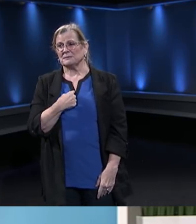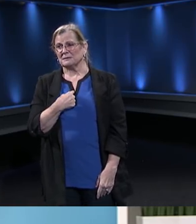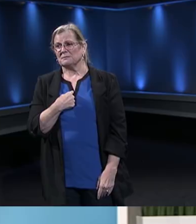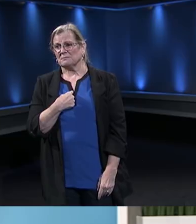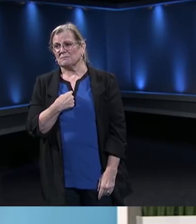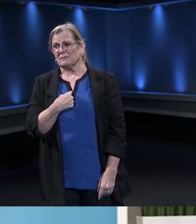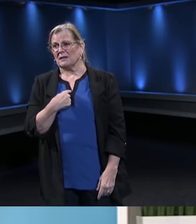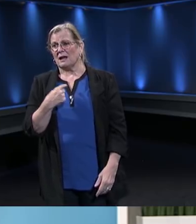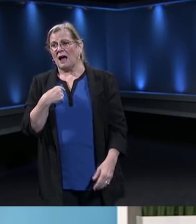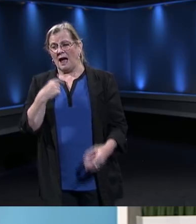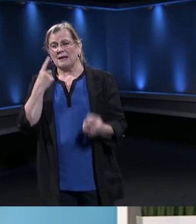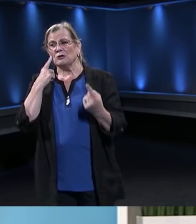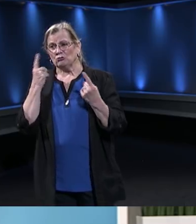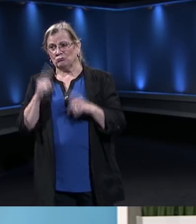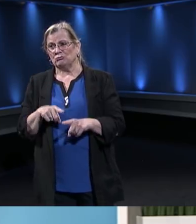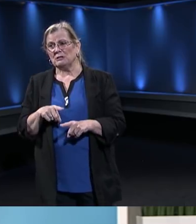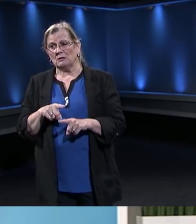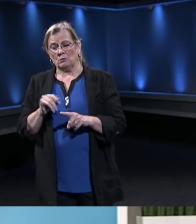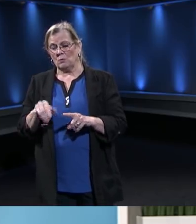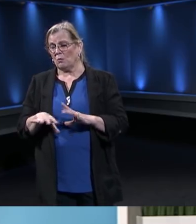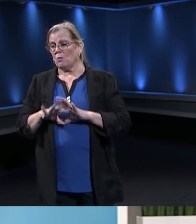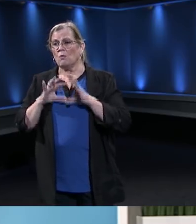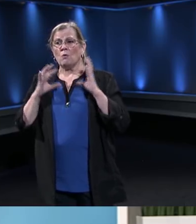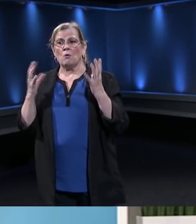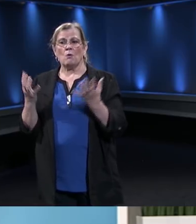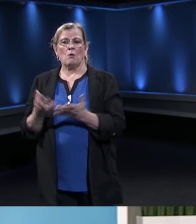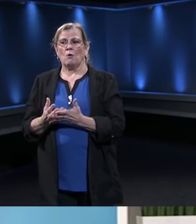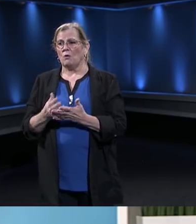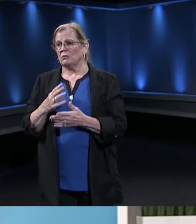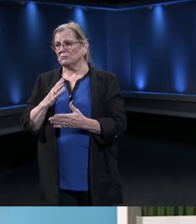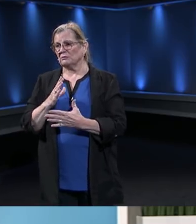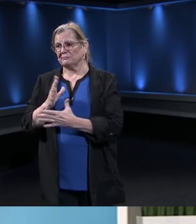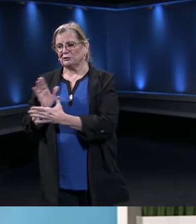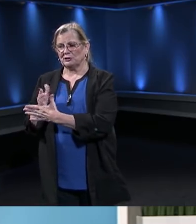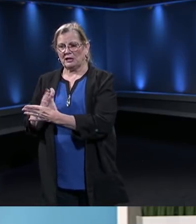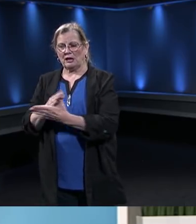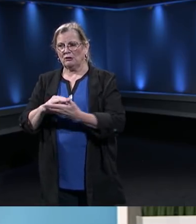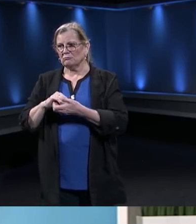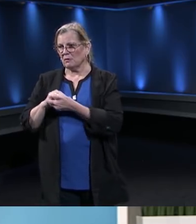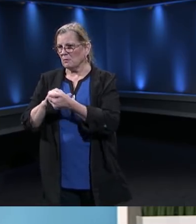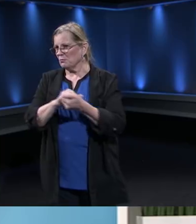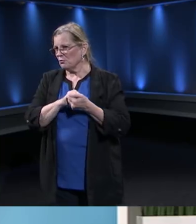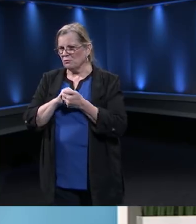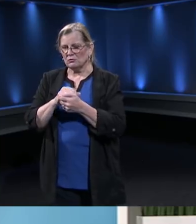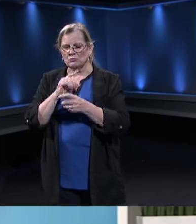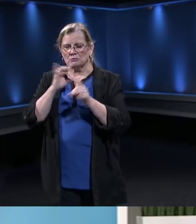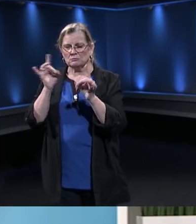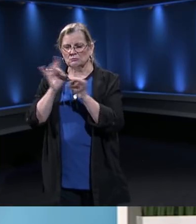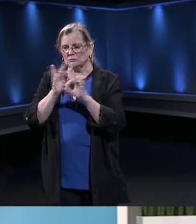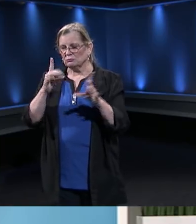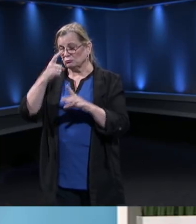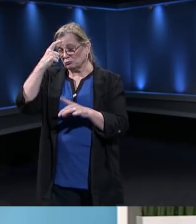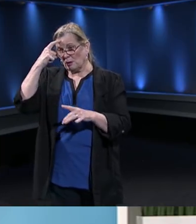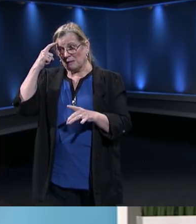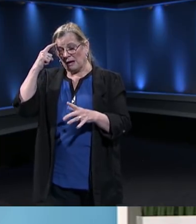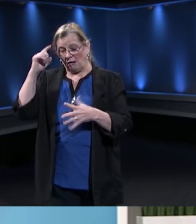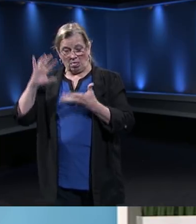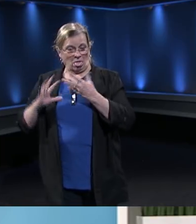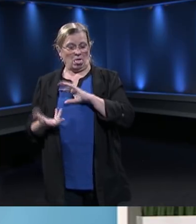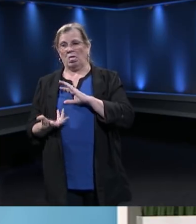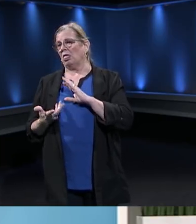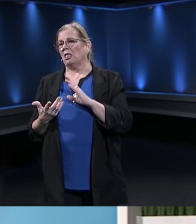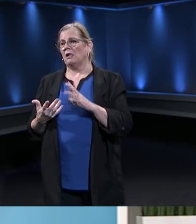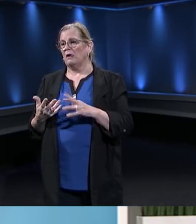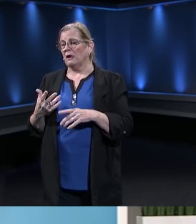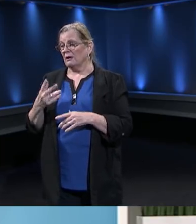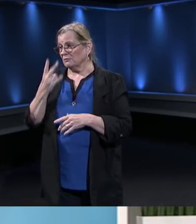as a world are going through a shared collective traumatic experience, something that only, as I've seen in the news, only happens once in a generation.